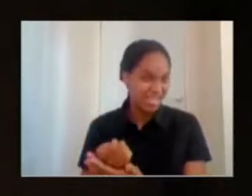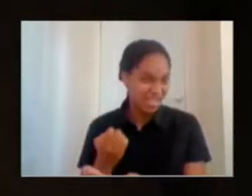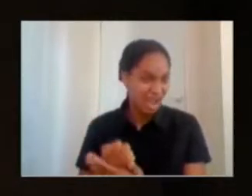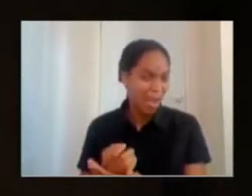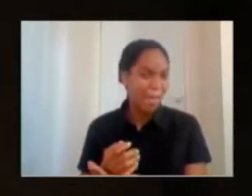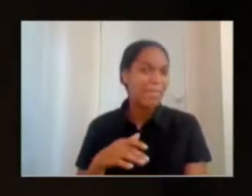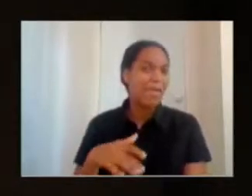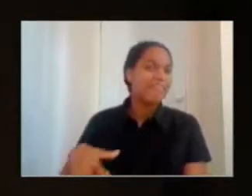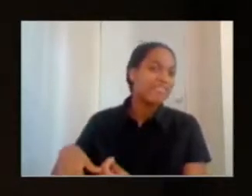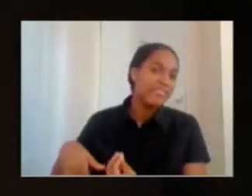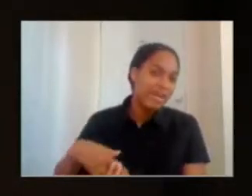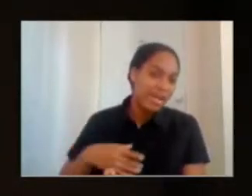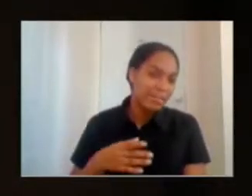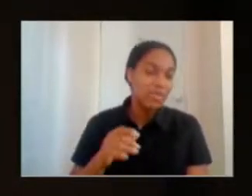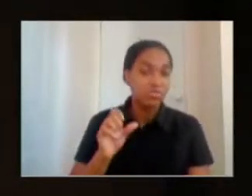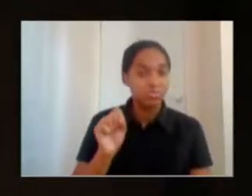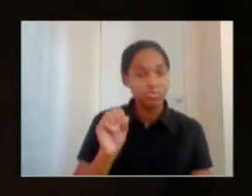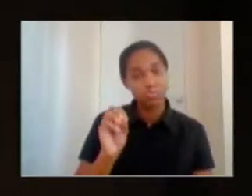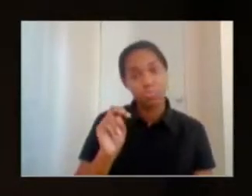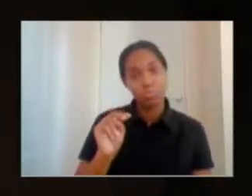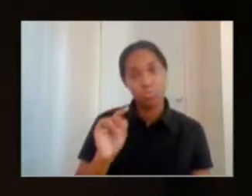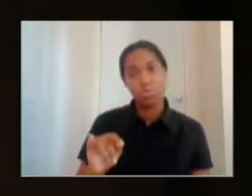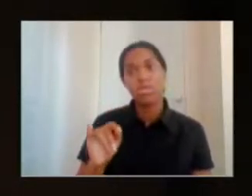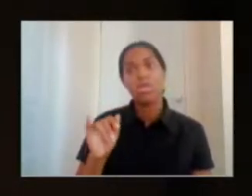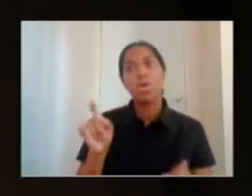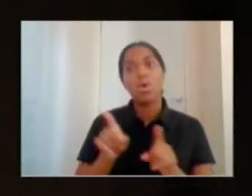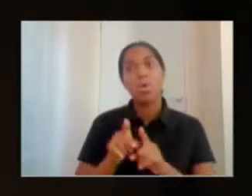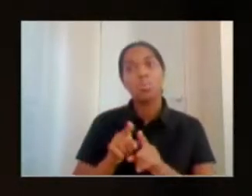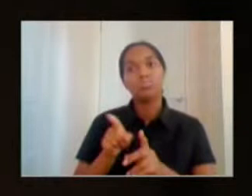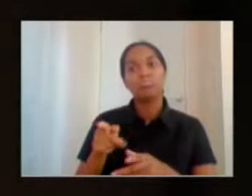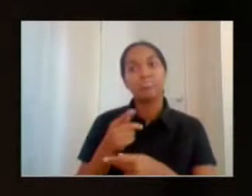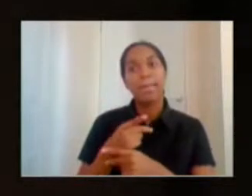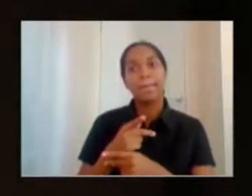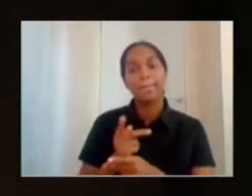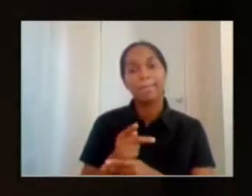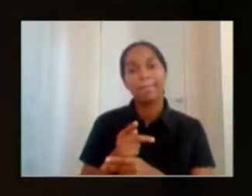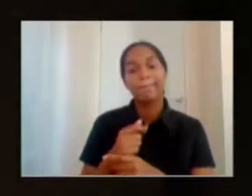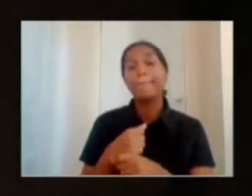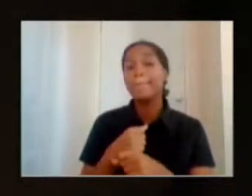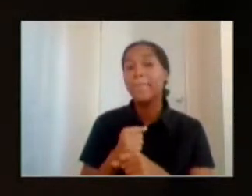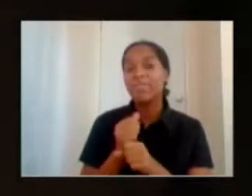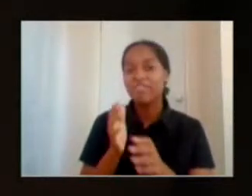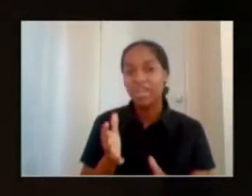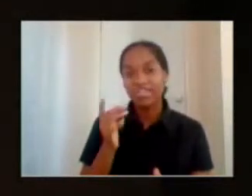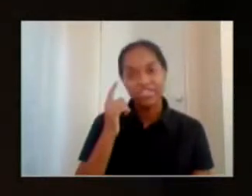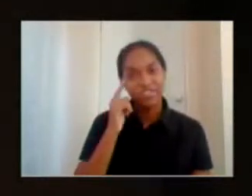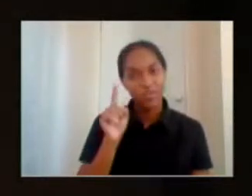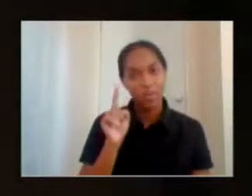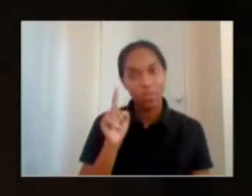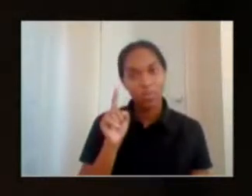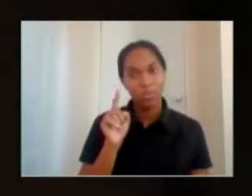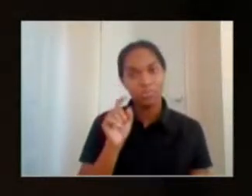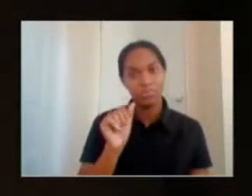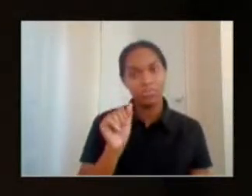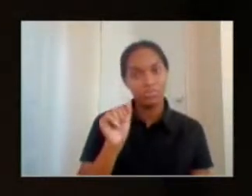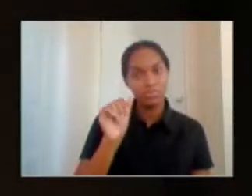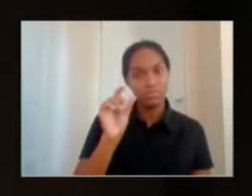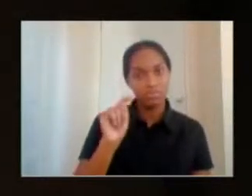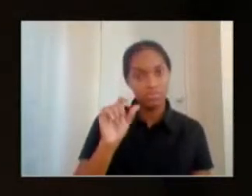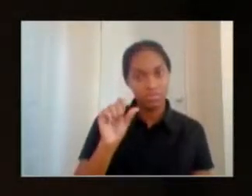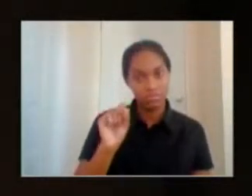environment, Sony is also the manufacturer of a line of ATSC 3 receiver